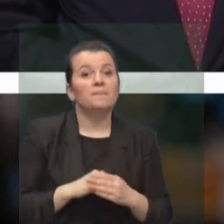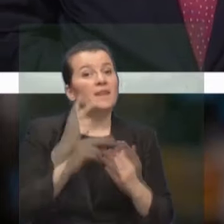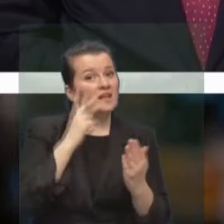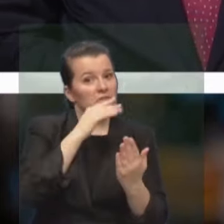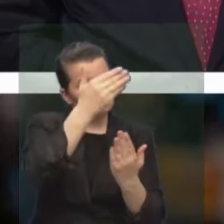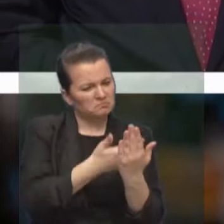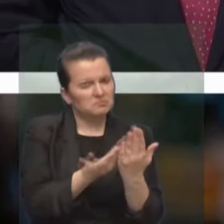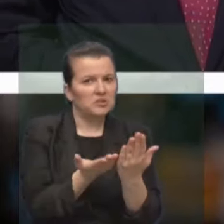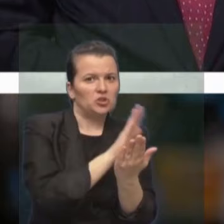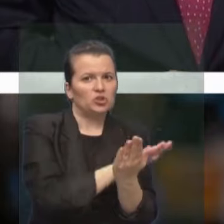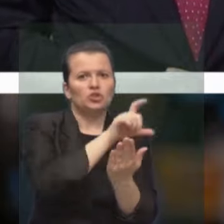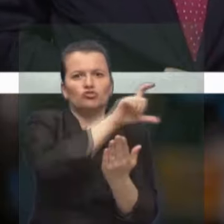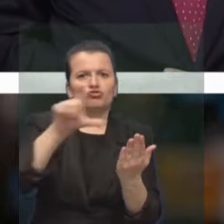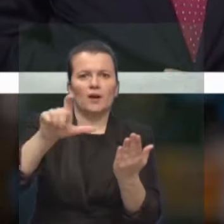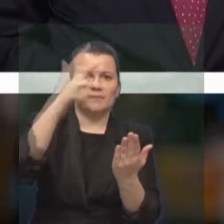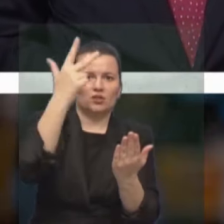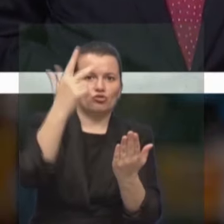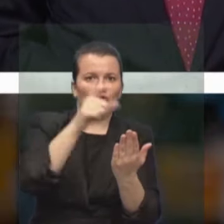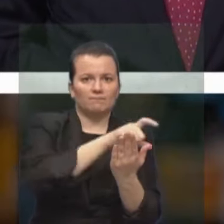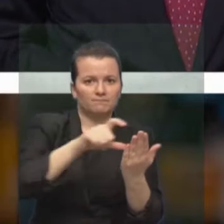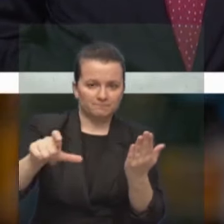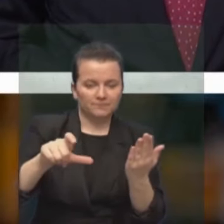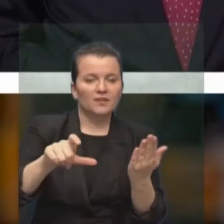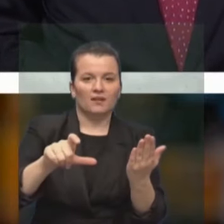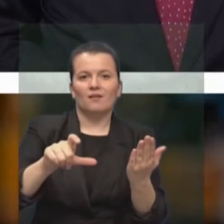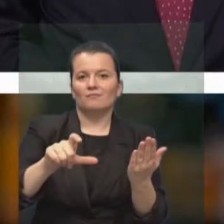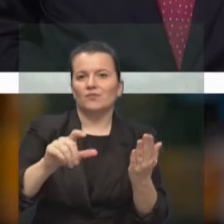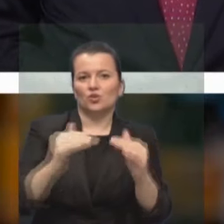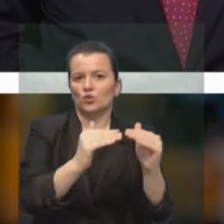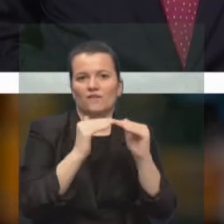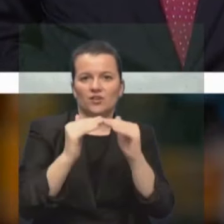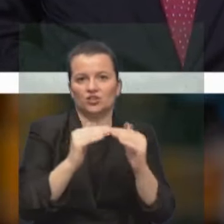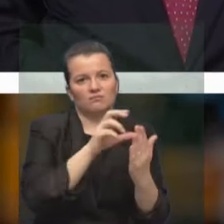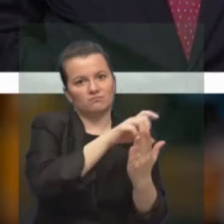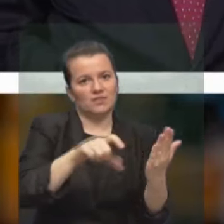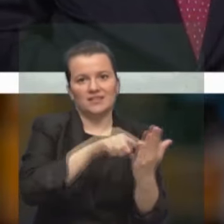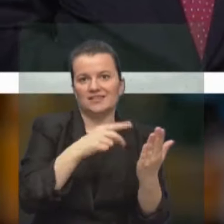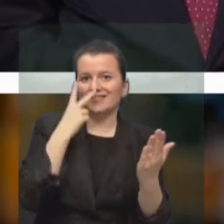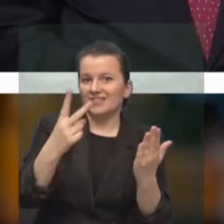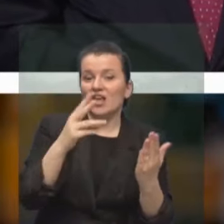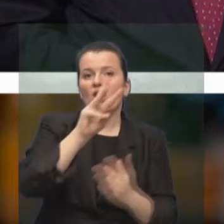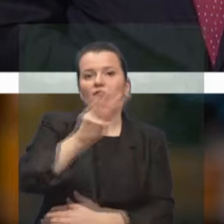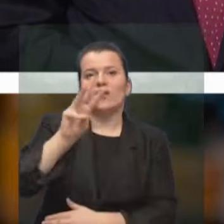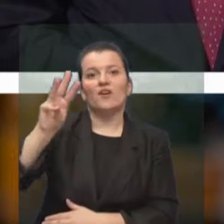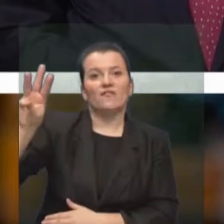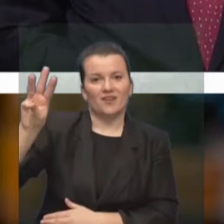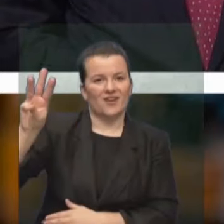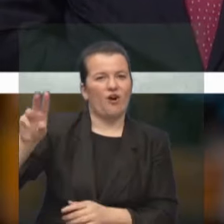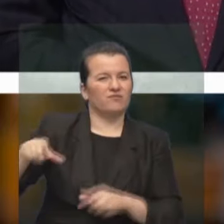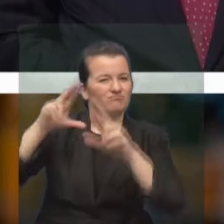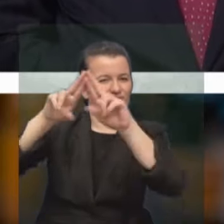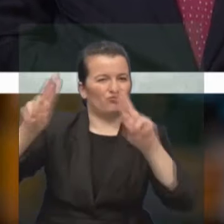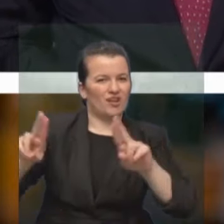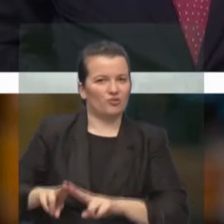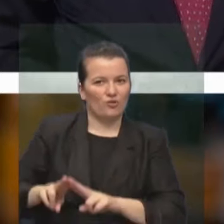the Universal Registration Document available on the company's website. This